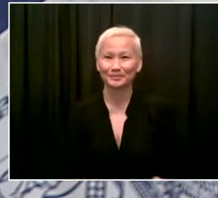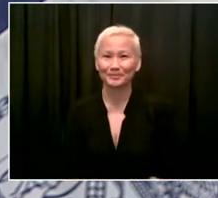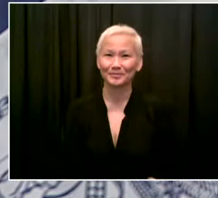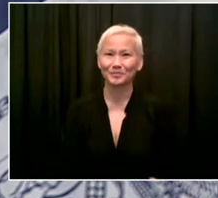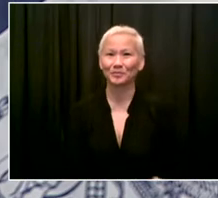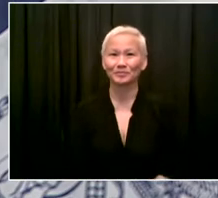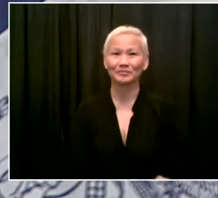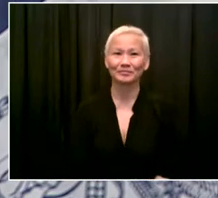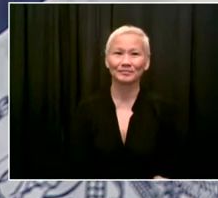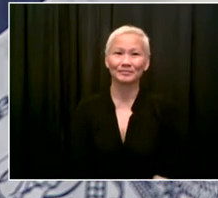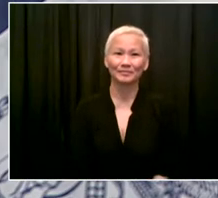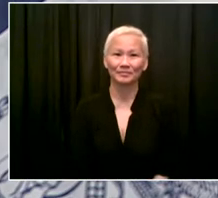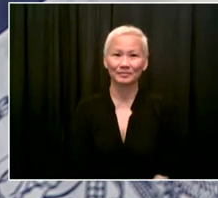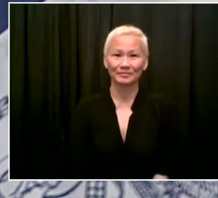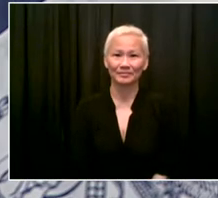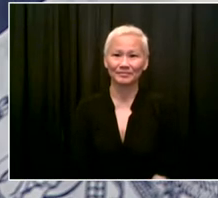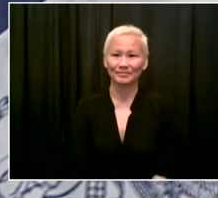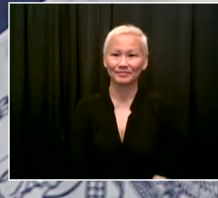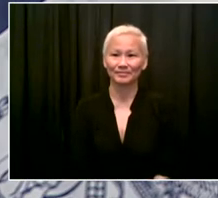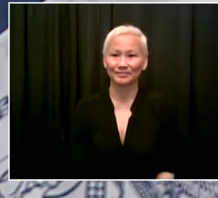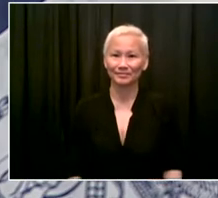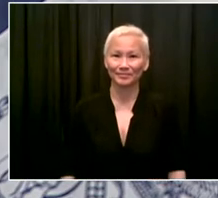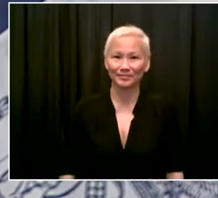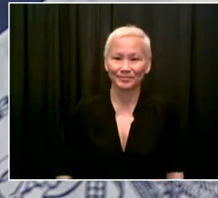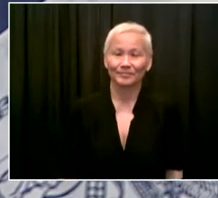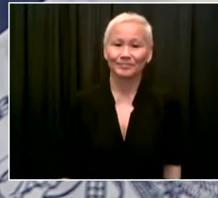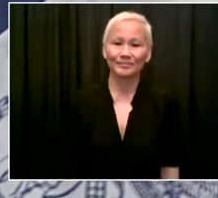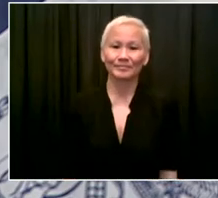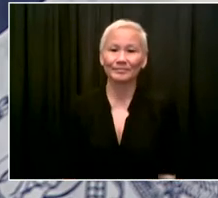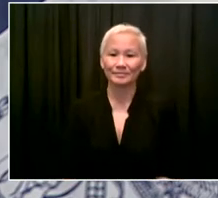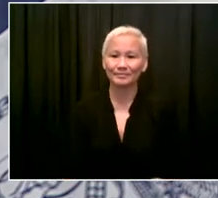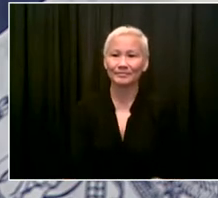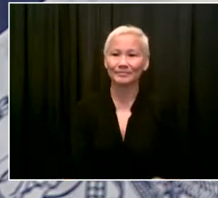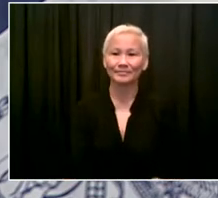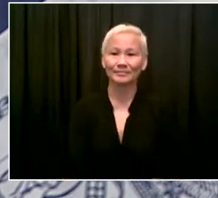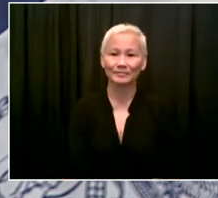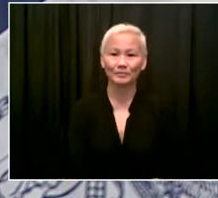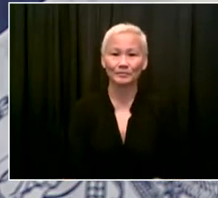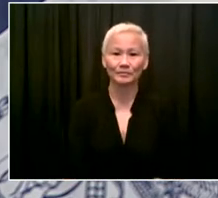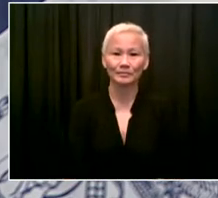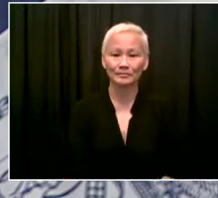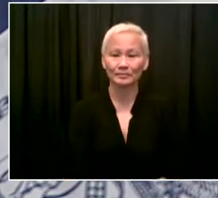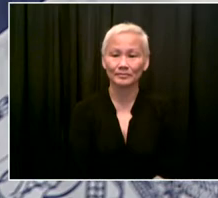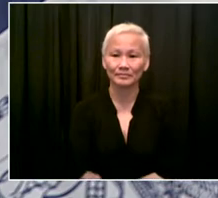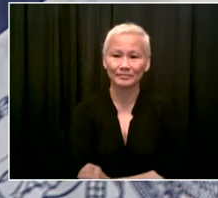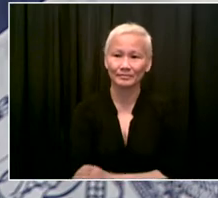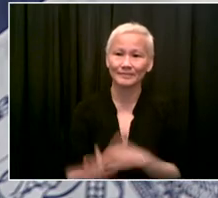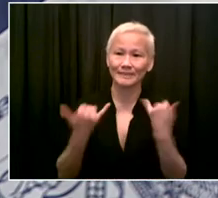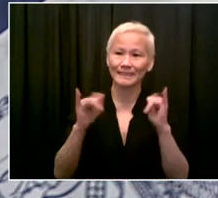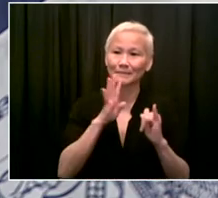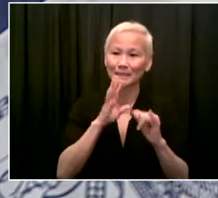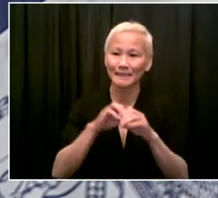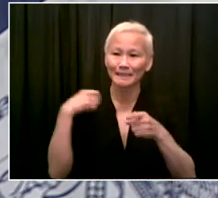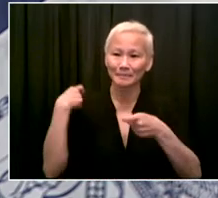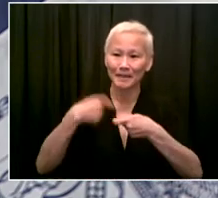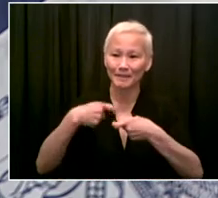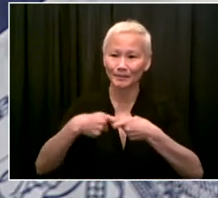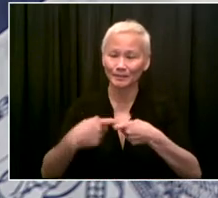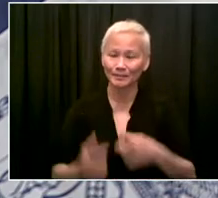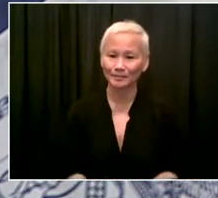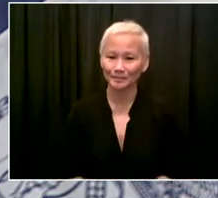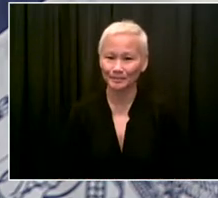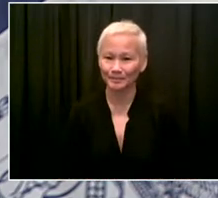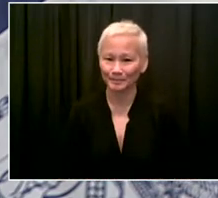creando confianza en la comunidad. Ellos han vacunado a más personas de color que